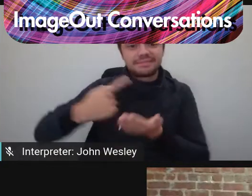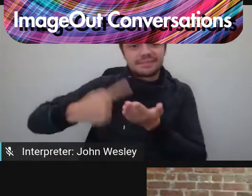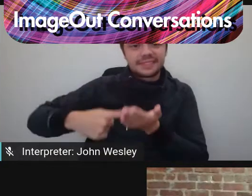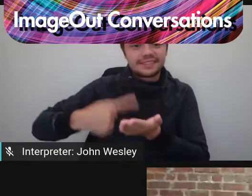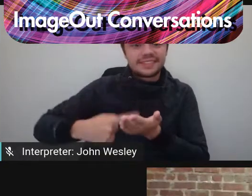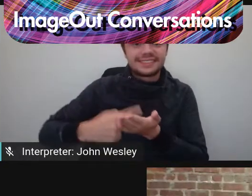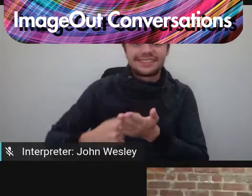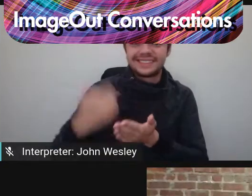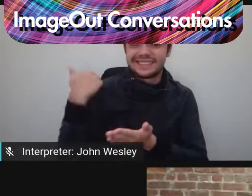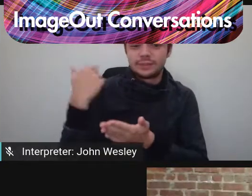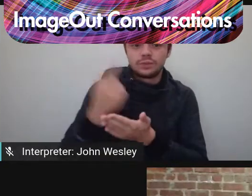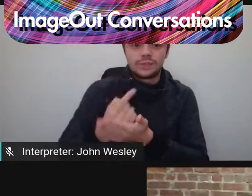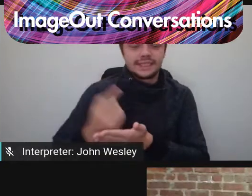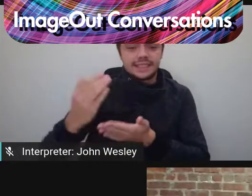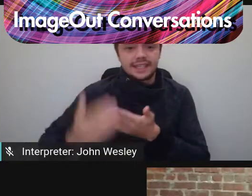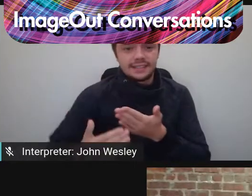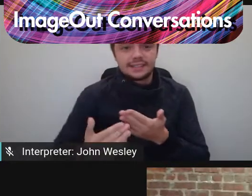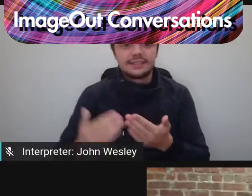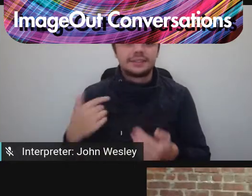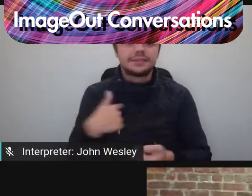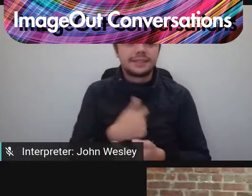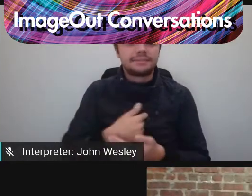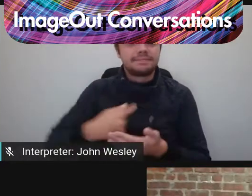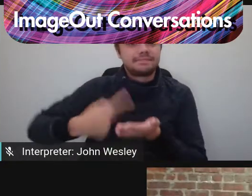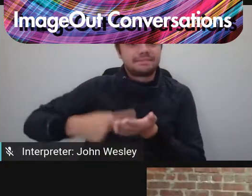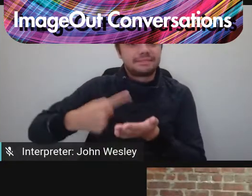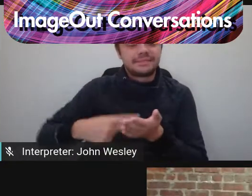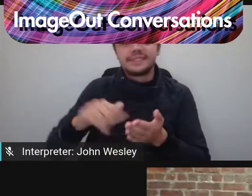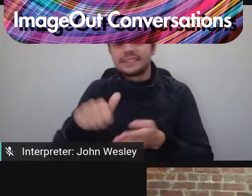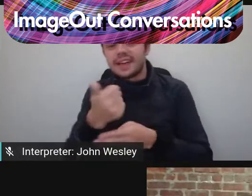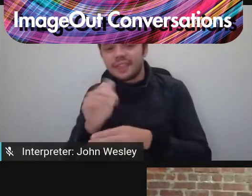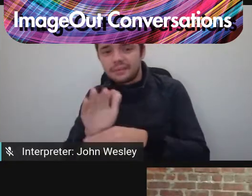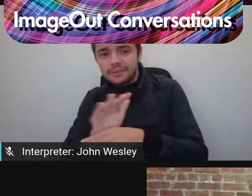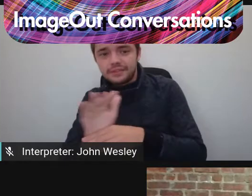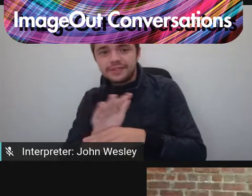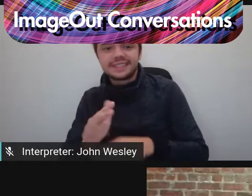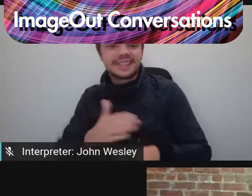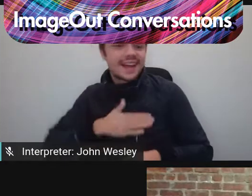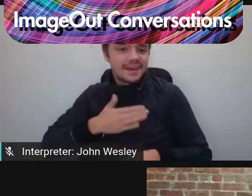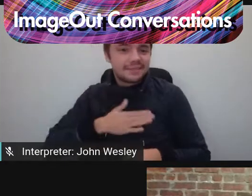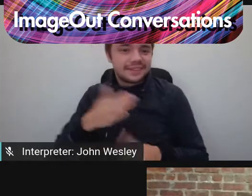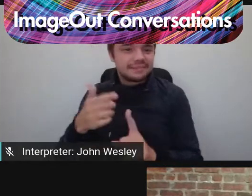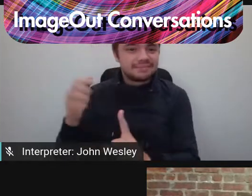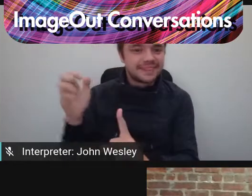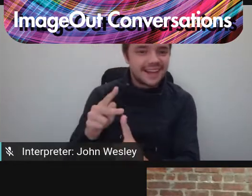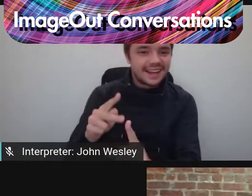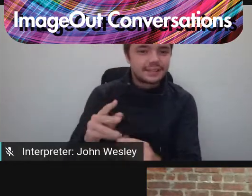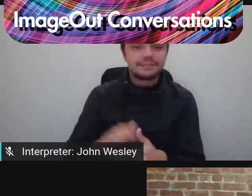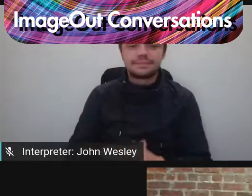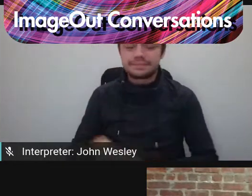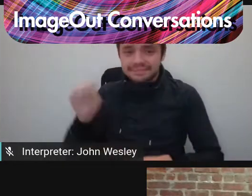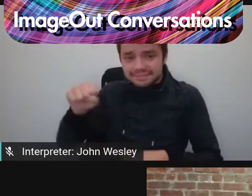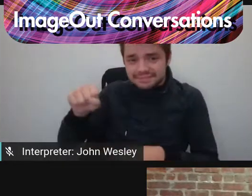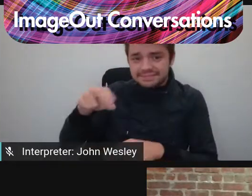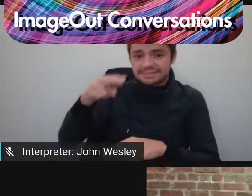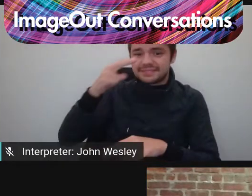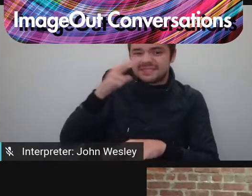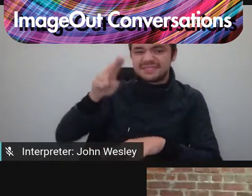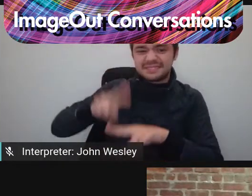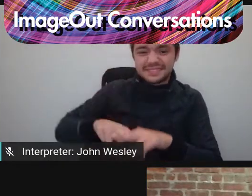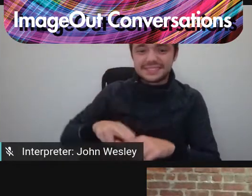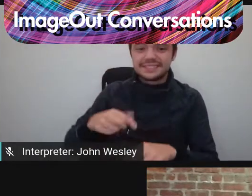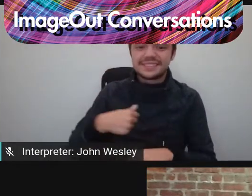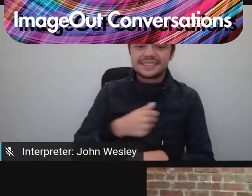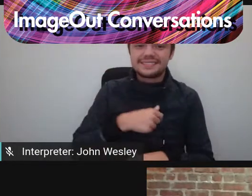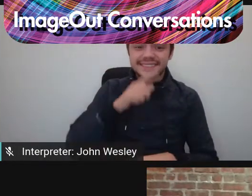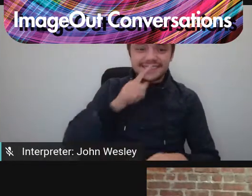the weekend with a couple of other filmmakers. I'm glad that you can come back. Yeah, that was really fun. Thank you so much for that. I'm really excited to